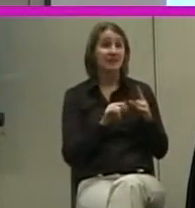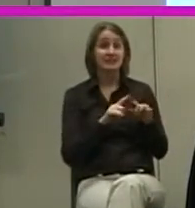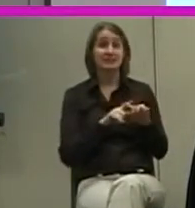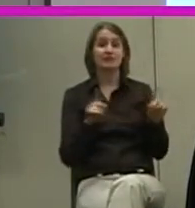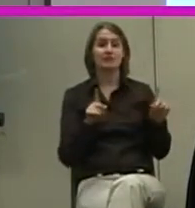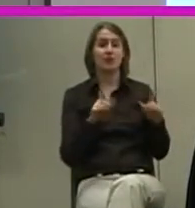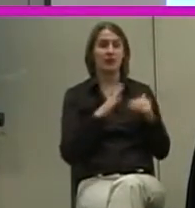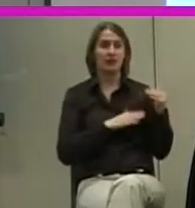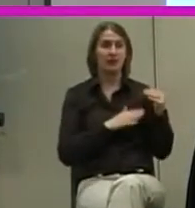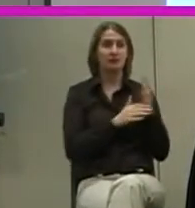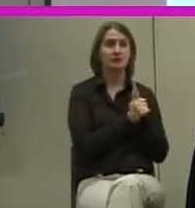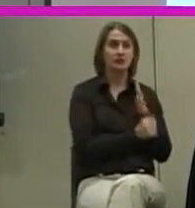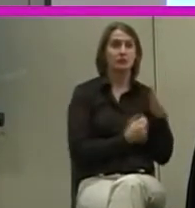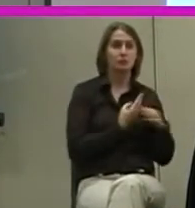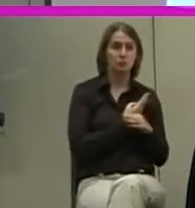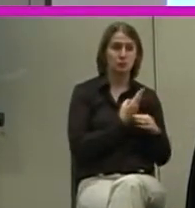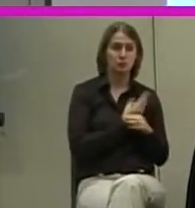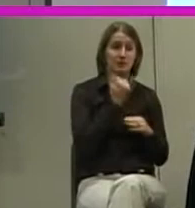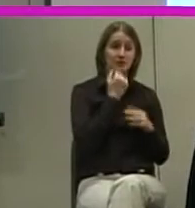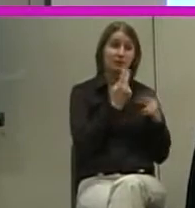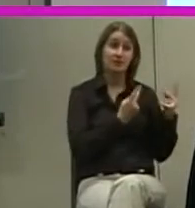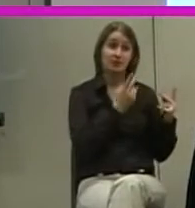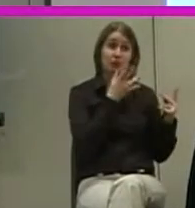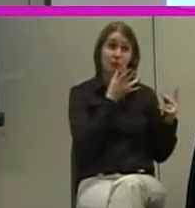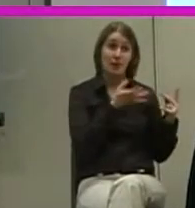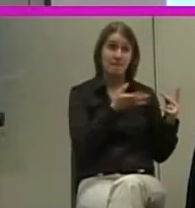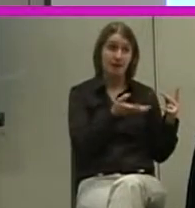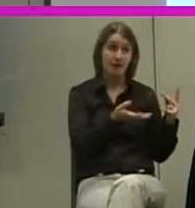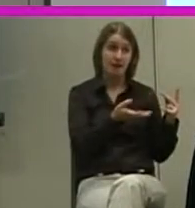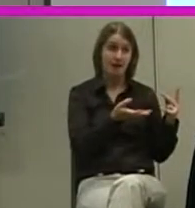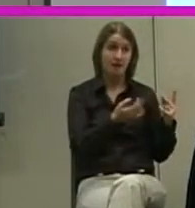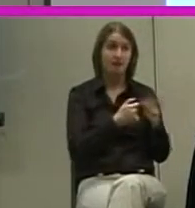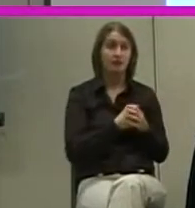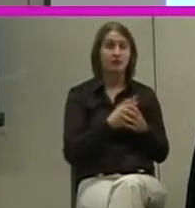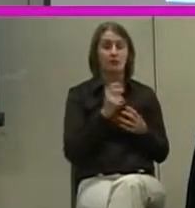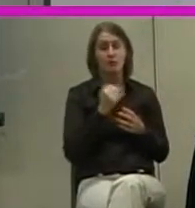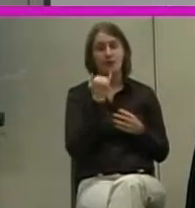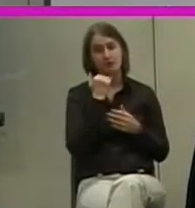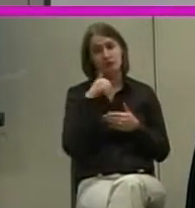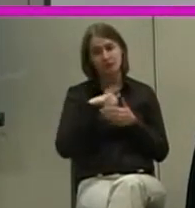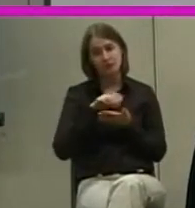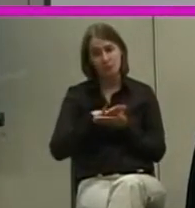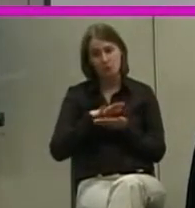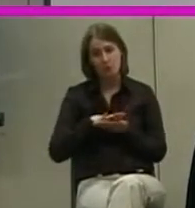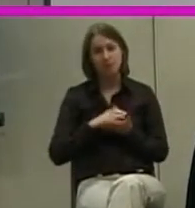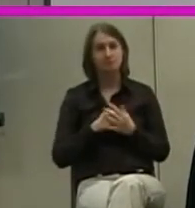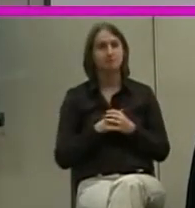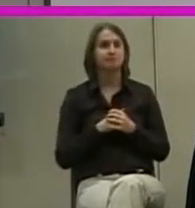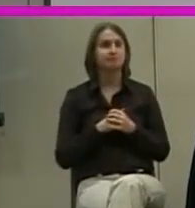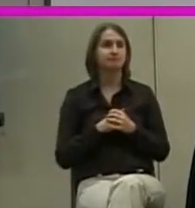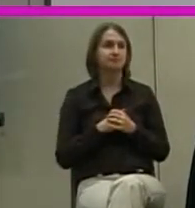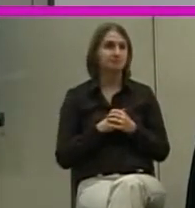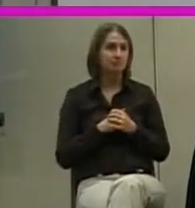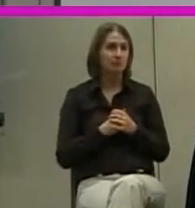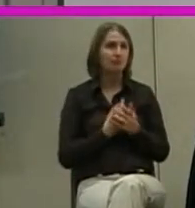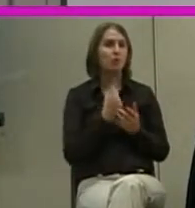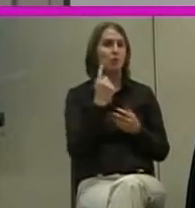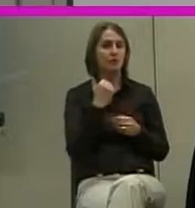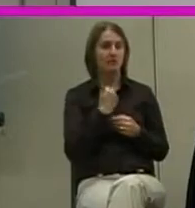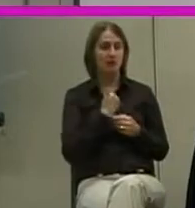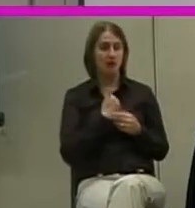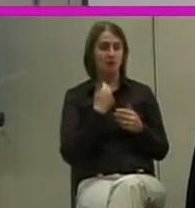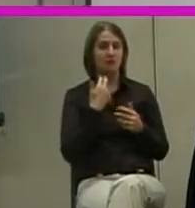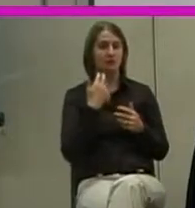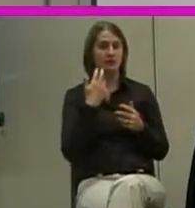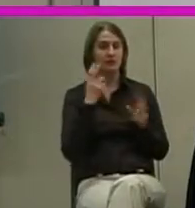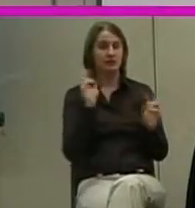than what you use when you're visiting grandma or when you're in the school. So one of our issues with social